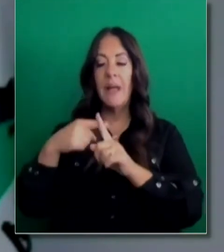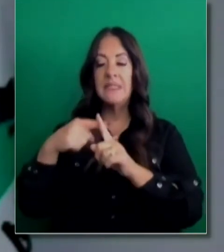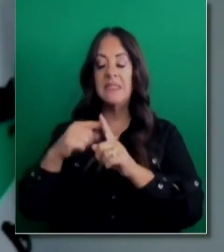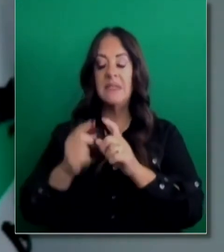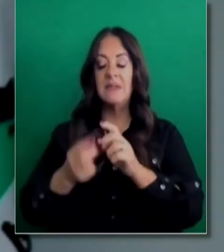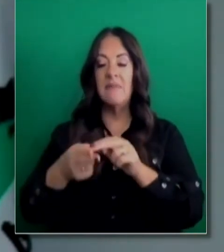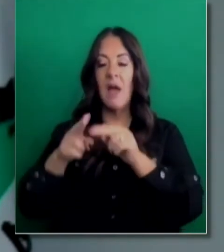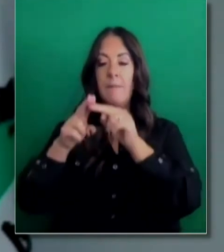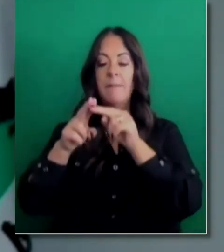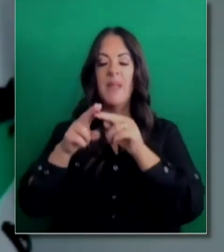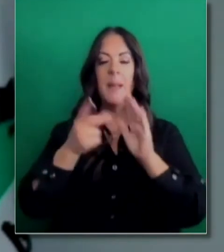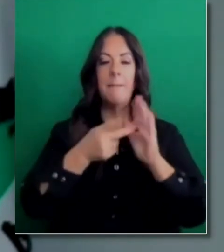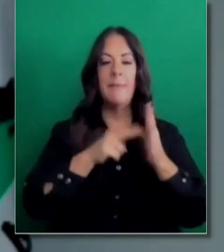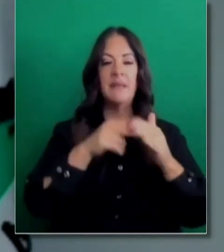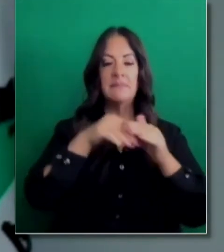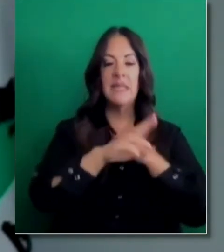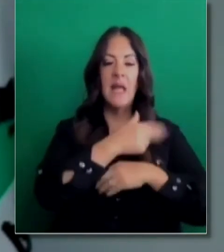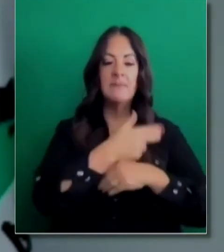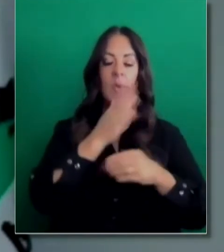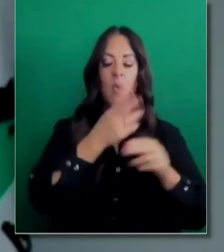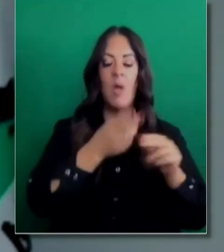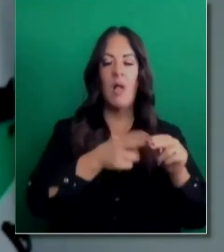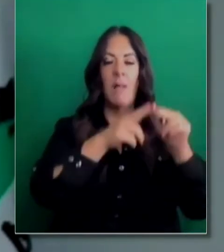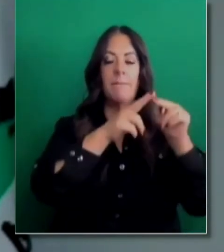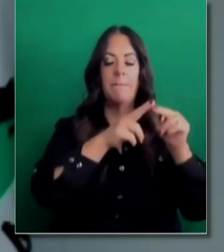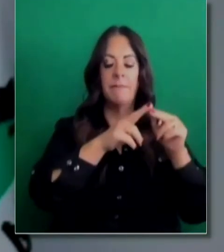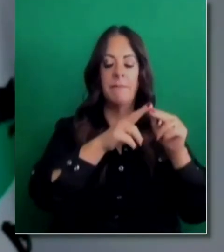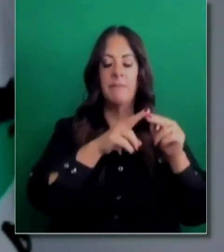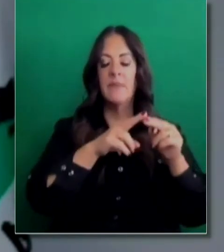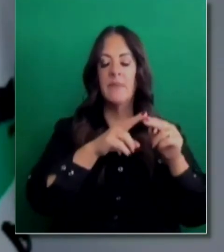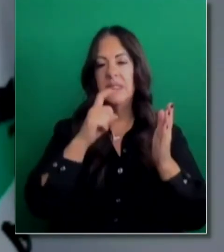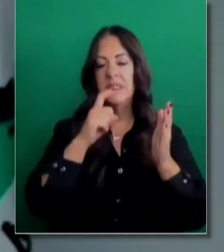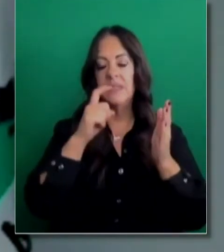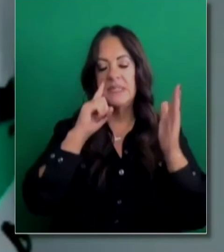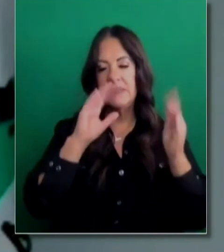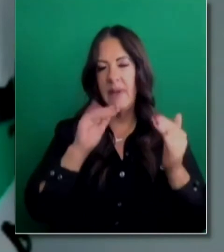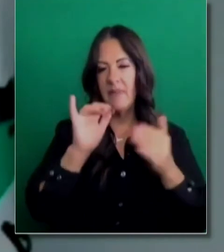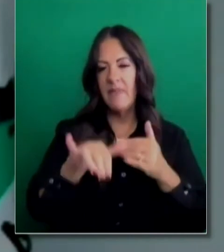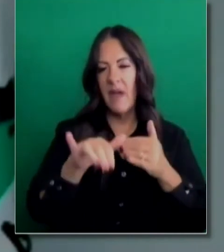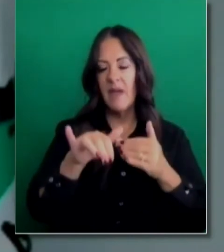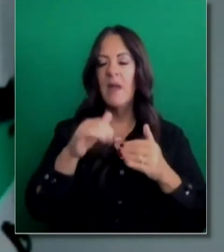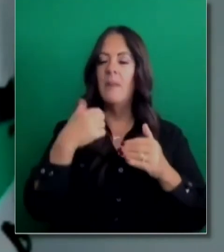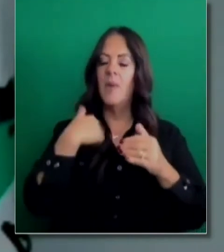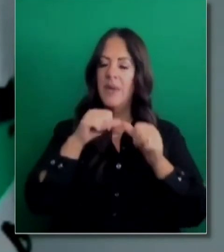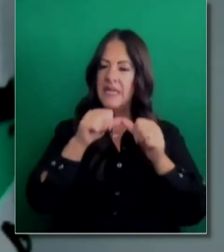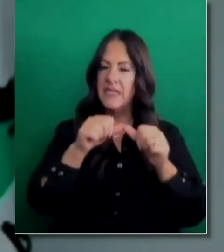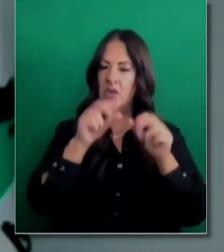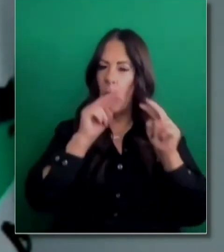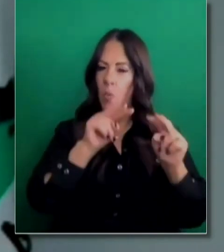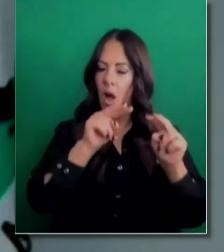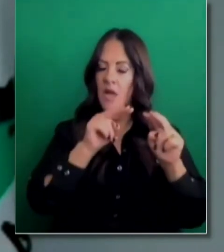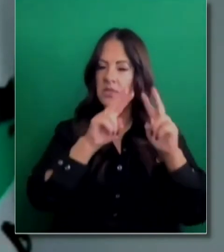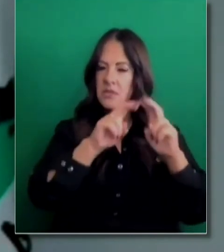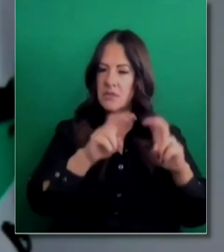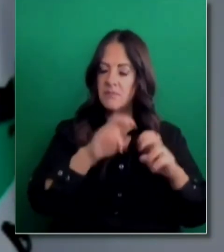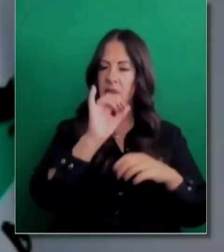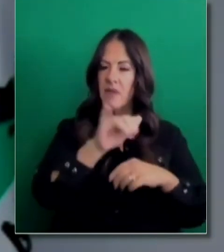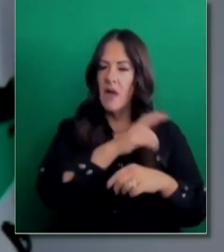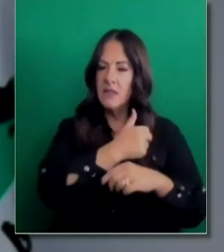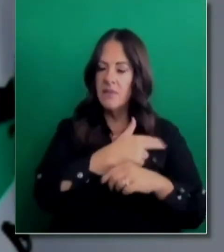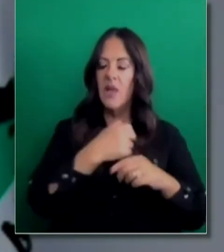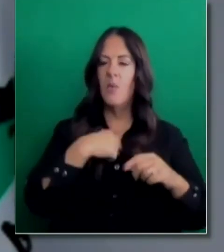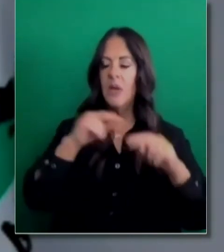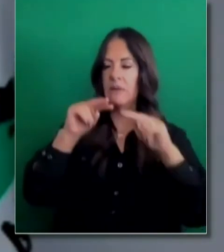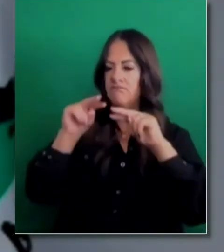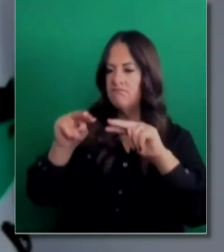we continue to reach out to get additional staff for the hospitals. We're continuing to assess the oxygen situation, making sure